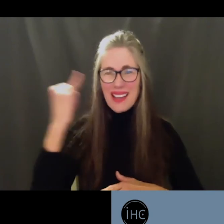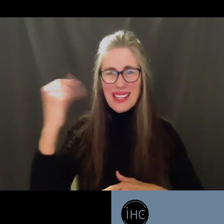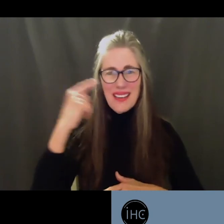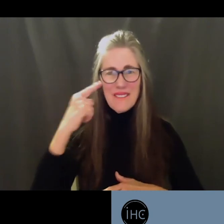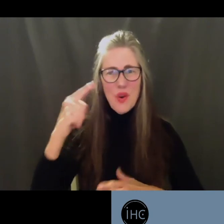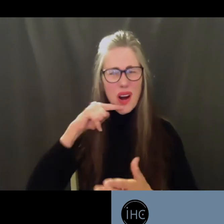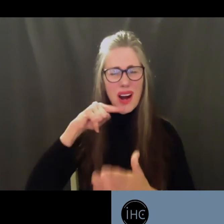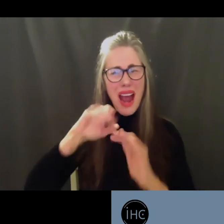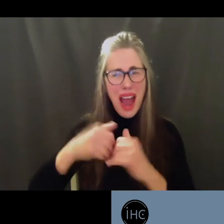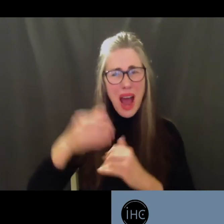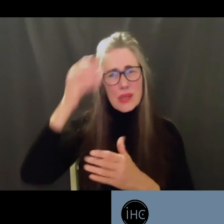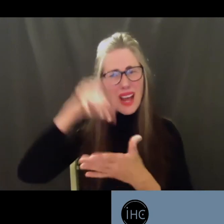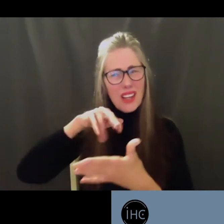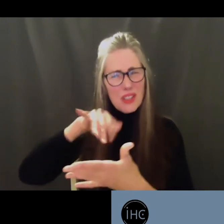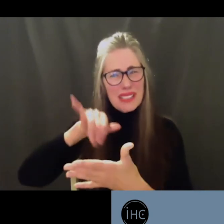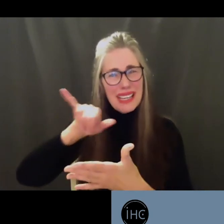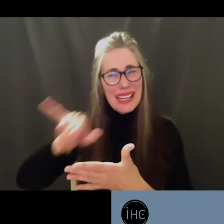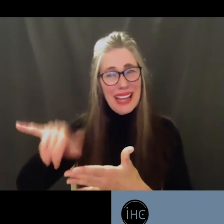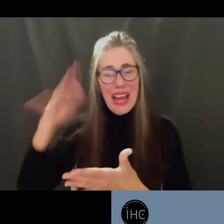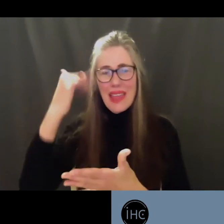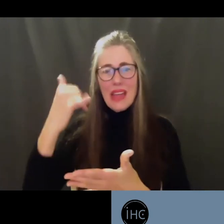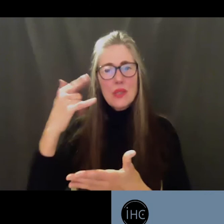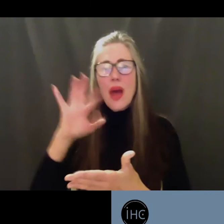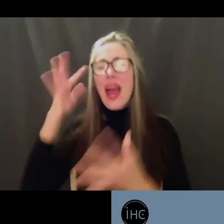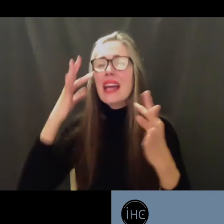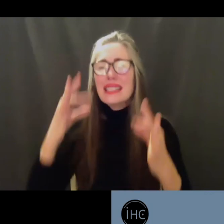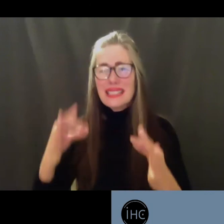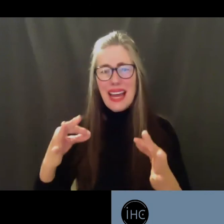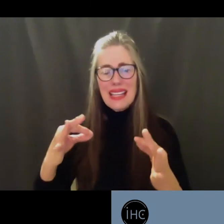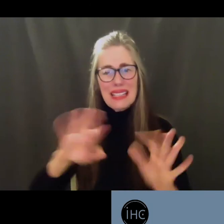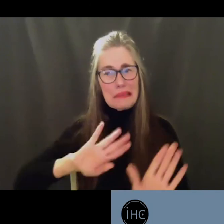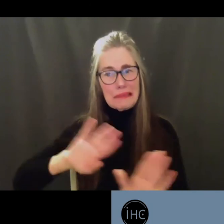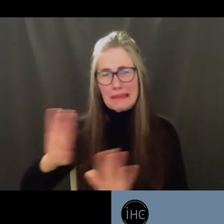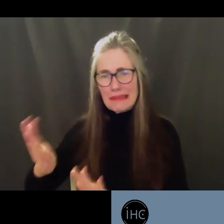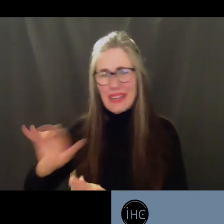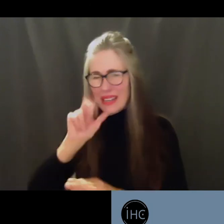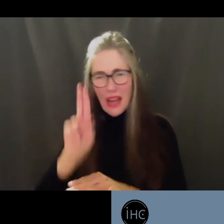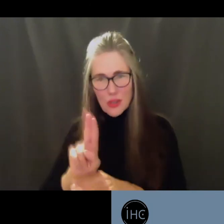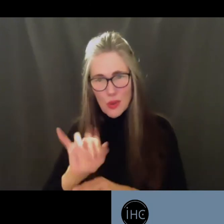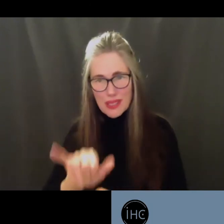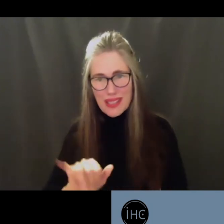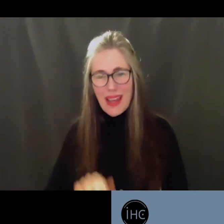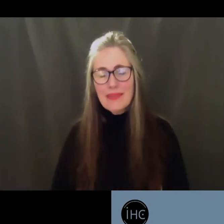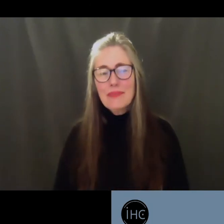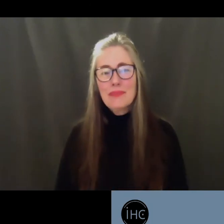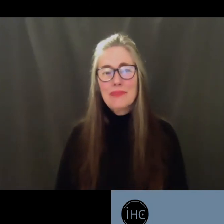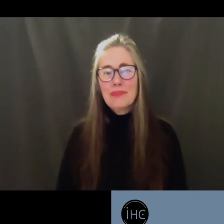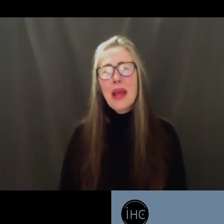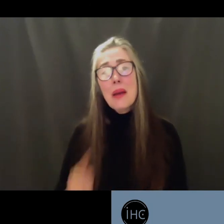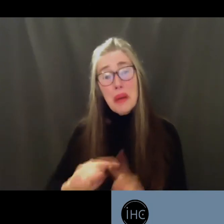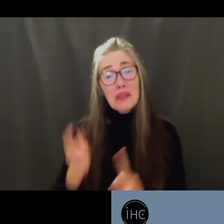treated this, and that's also why I decided not to use it. So that's not a full answer to your question, but I'm